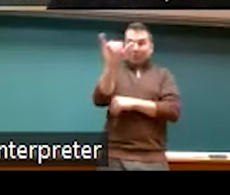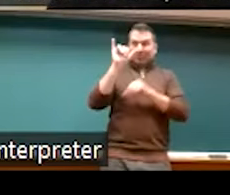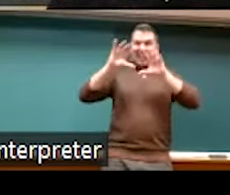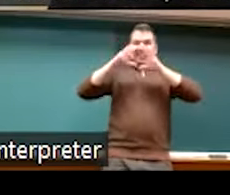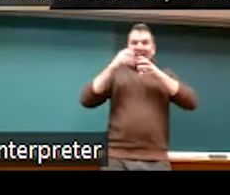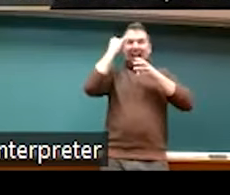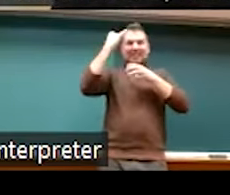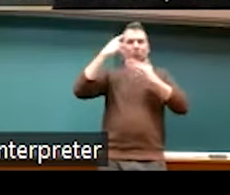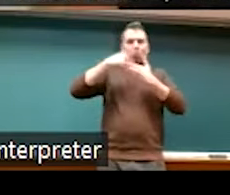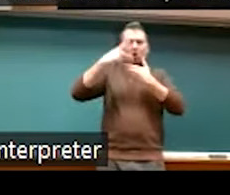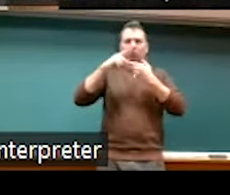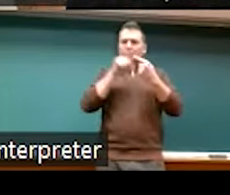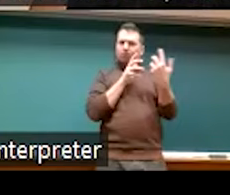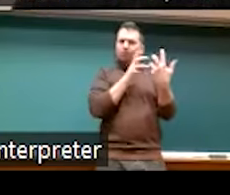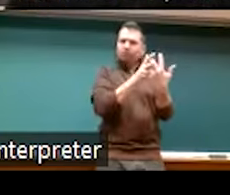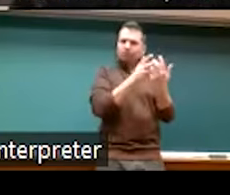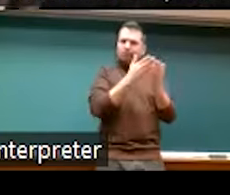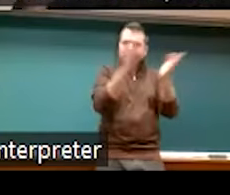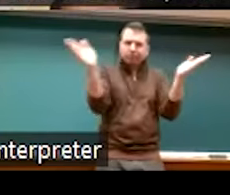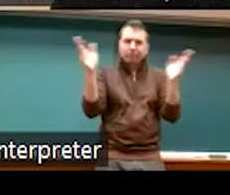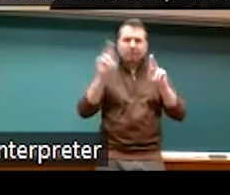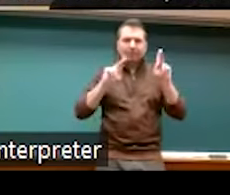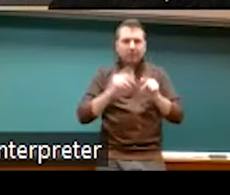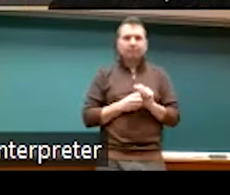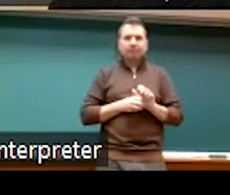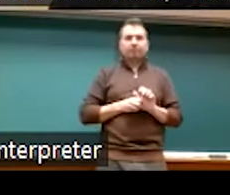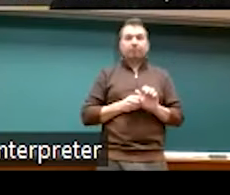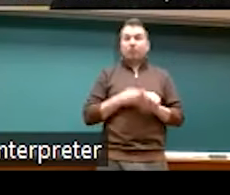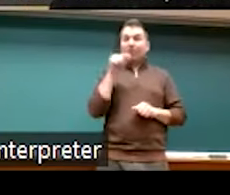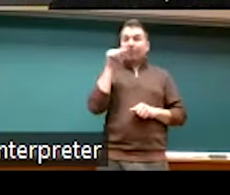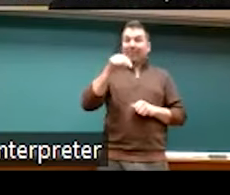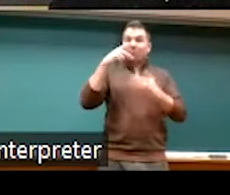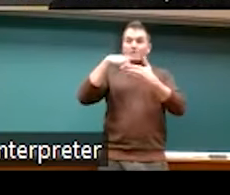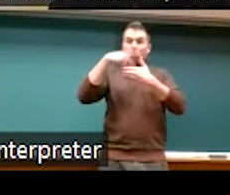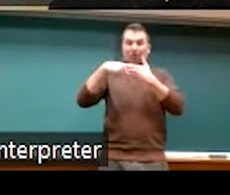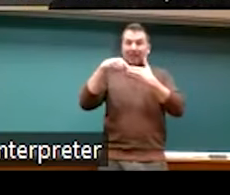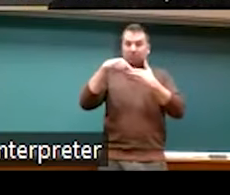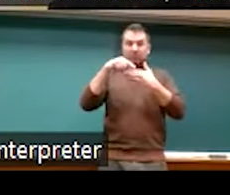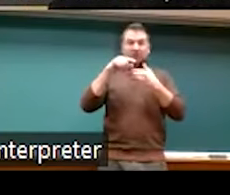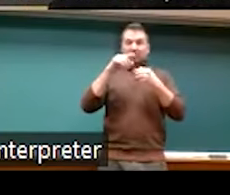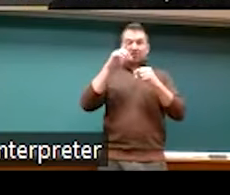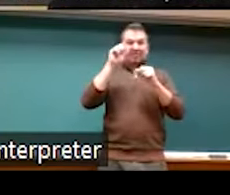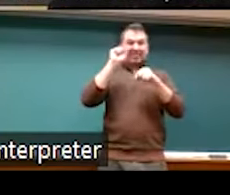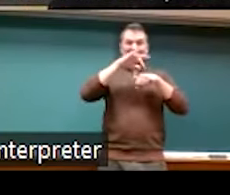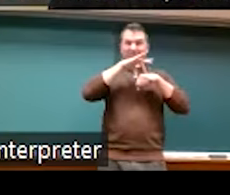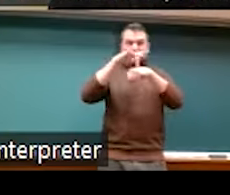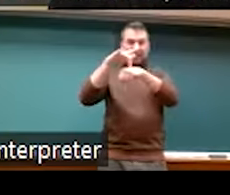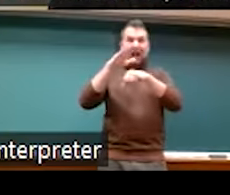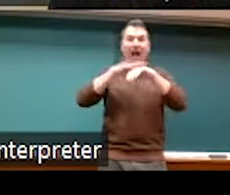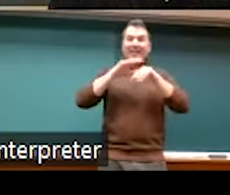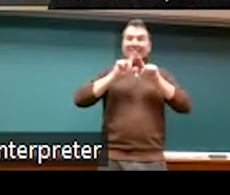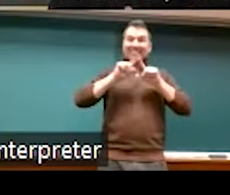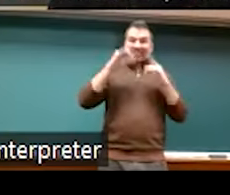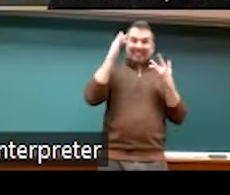So using our doc and High Top Informed, this program cuts across disease states and healthy states. The